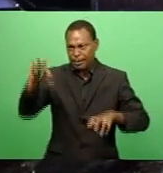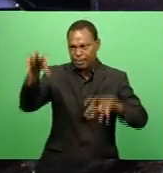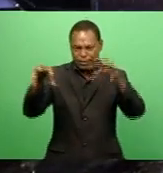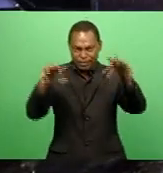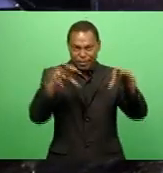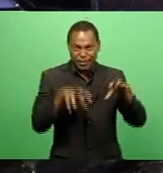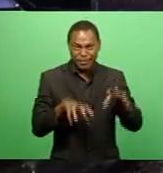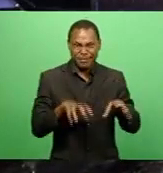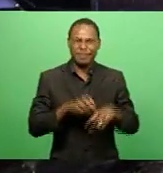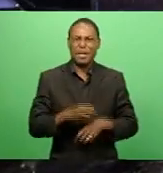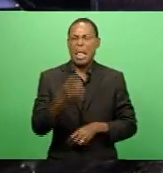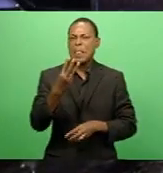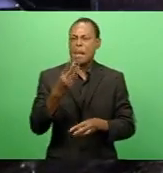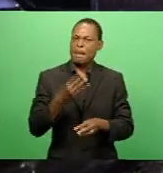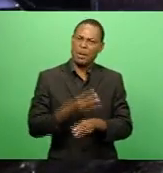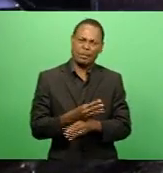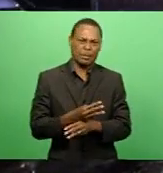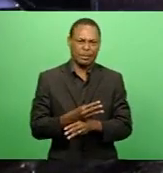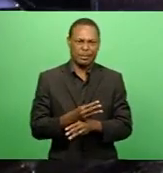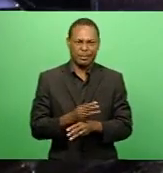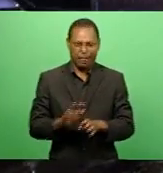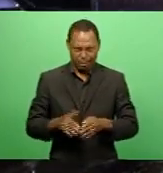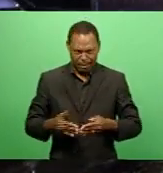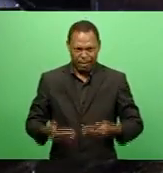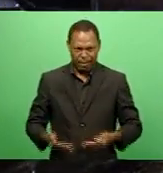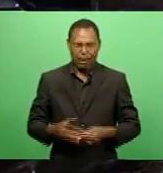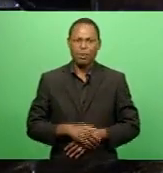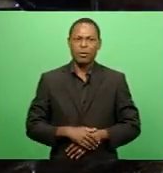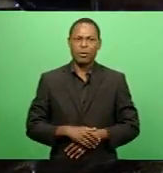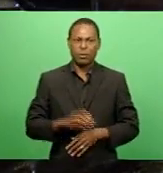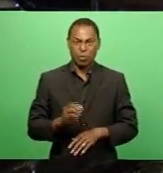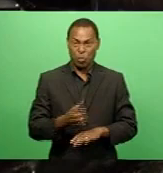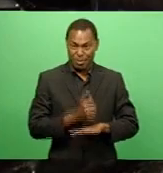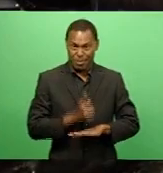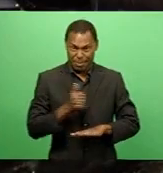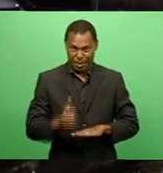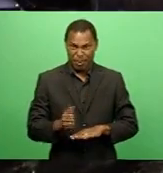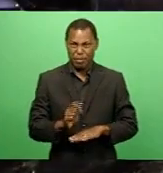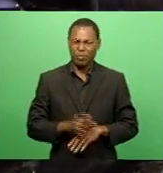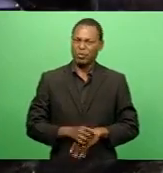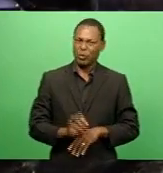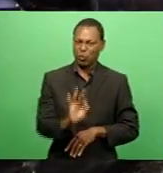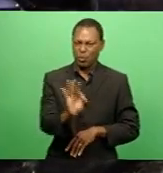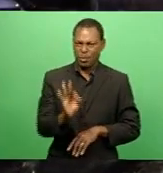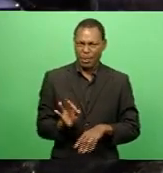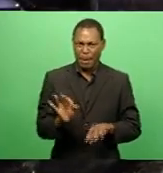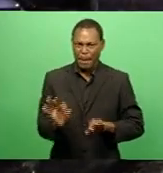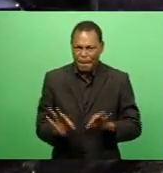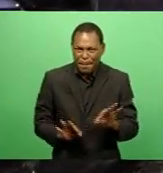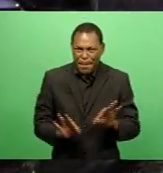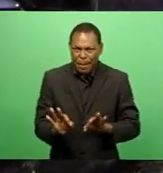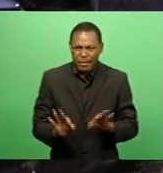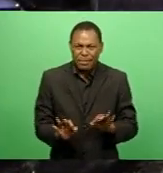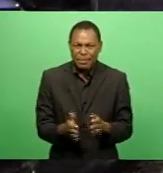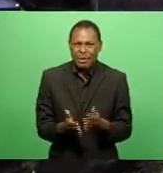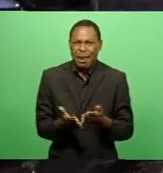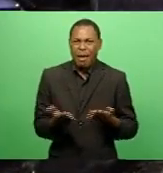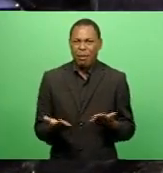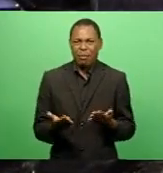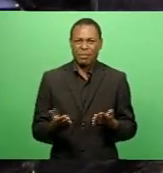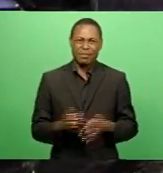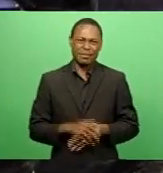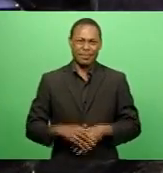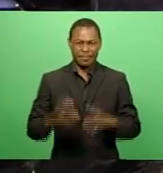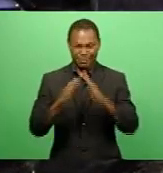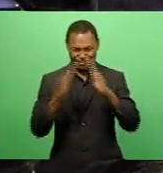months after the cyclone hit. Now, according to government, there's still no plans yet on the rehabilitation of homes,